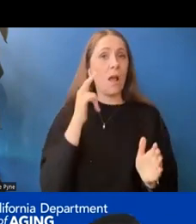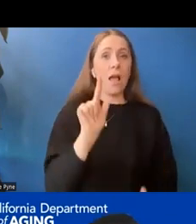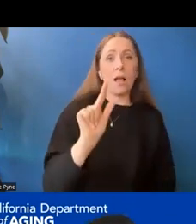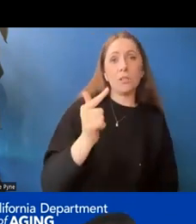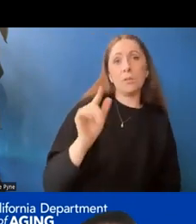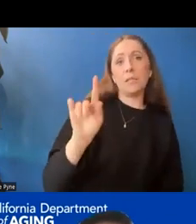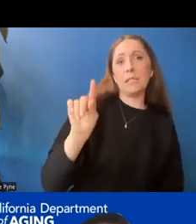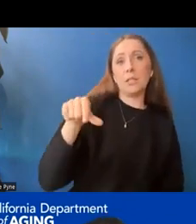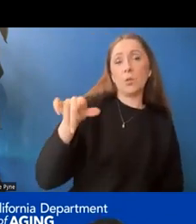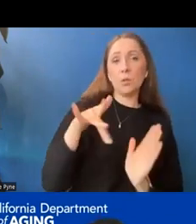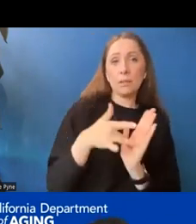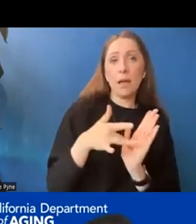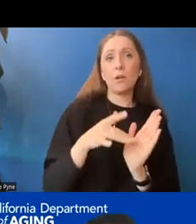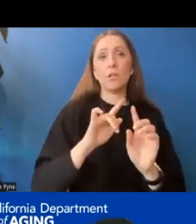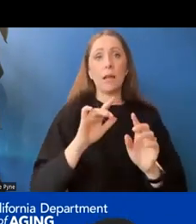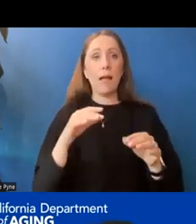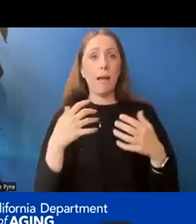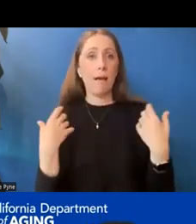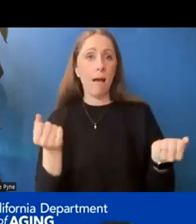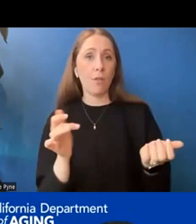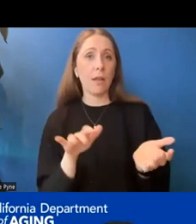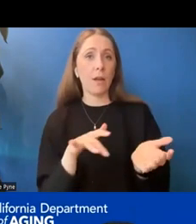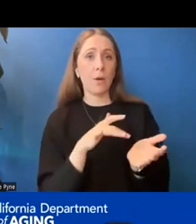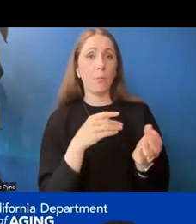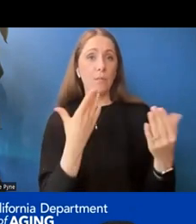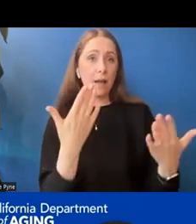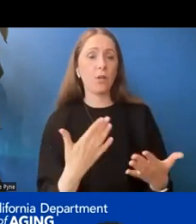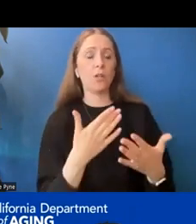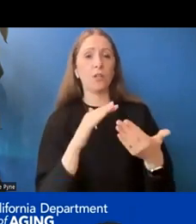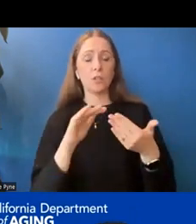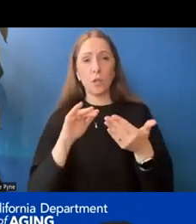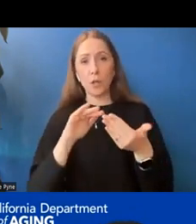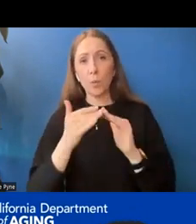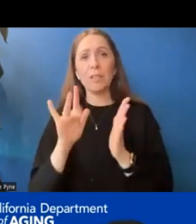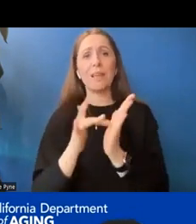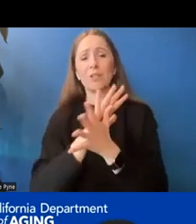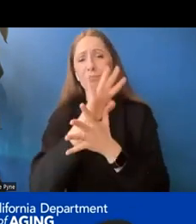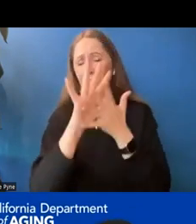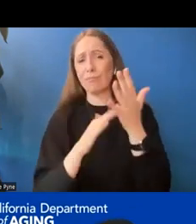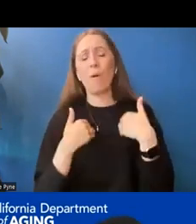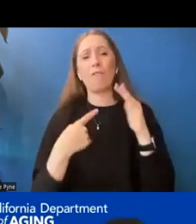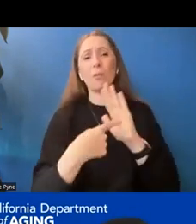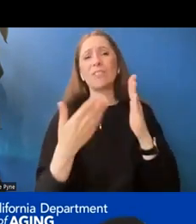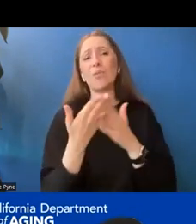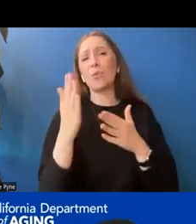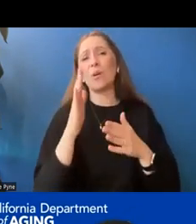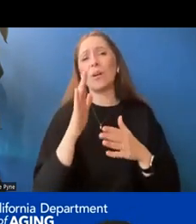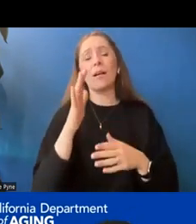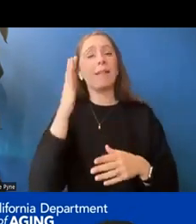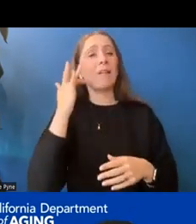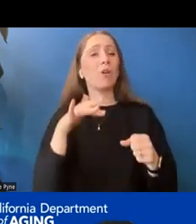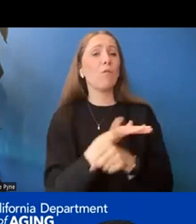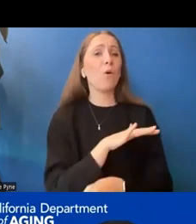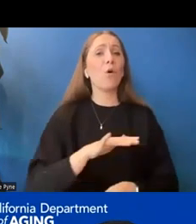area agencies on aging, healthcare providers, community centers, et cetera. And we have representation all throughout California. So LA, other parts